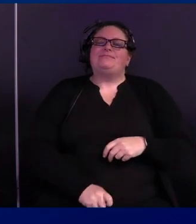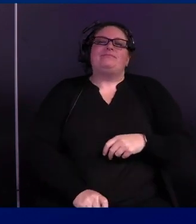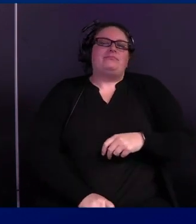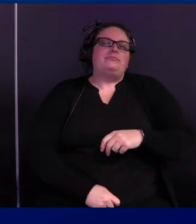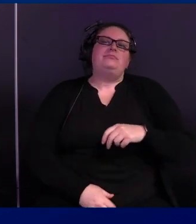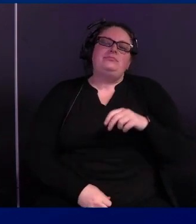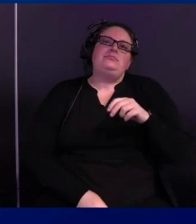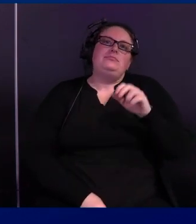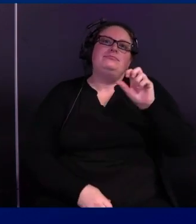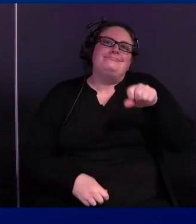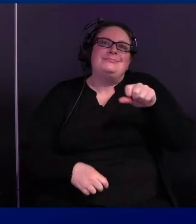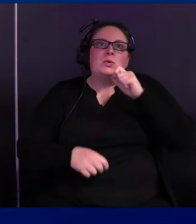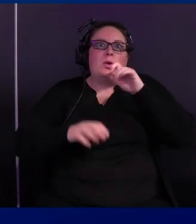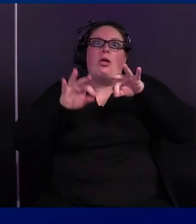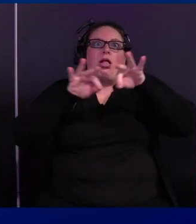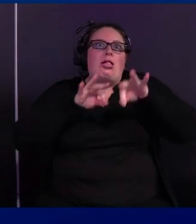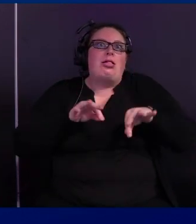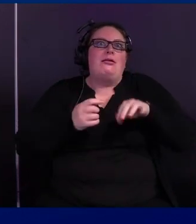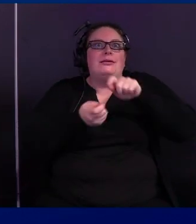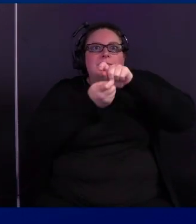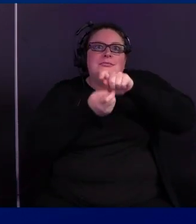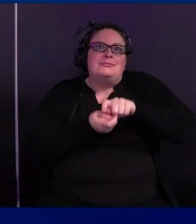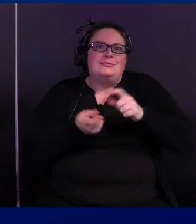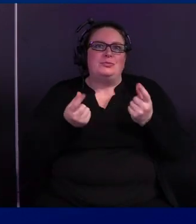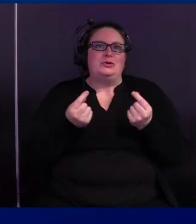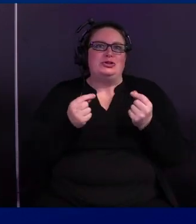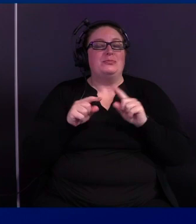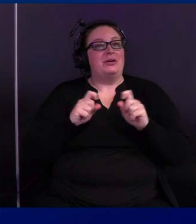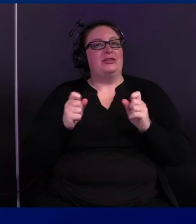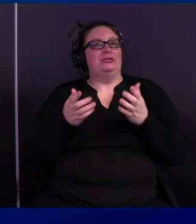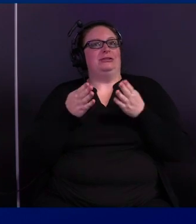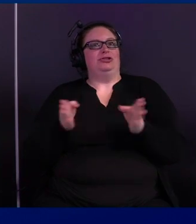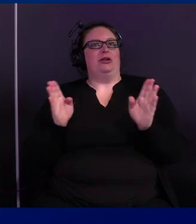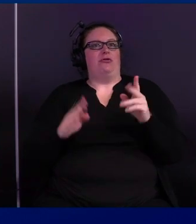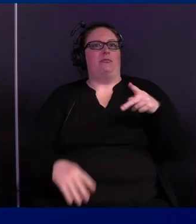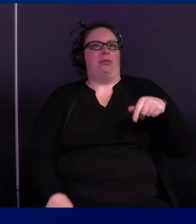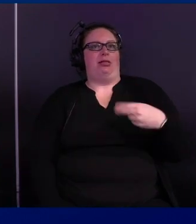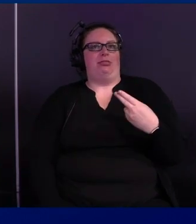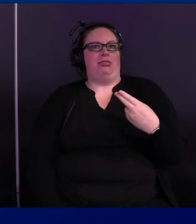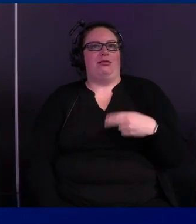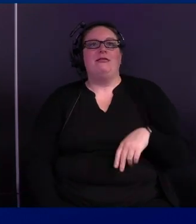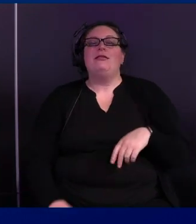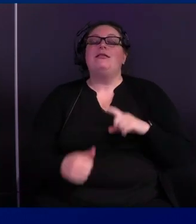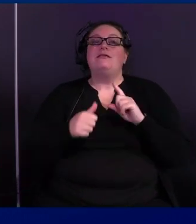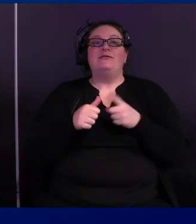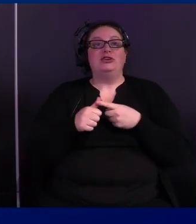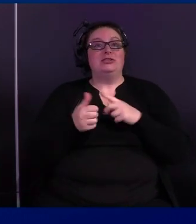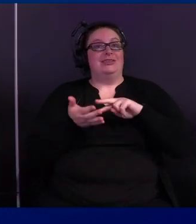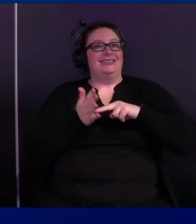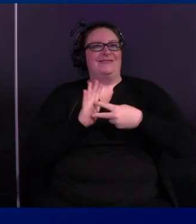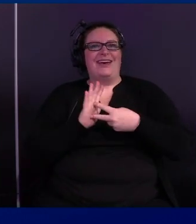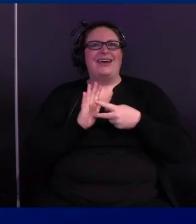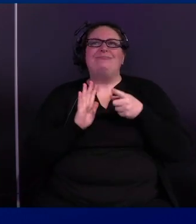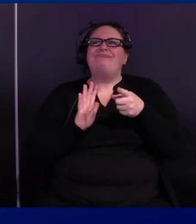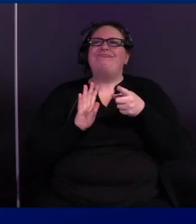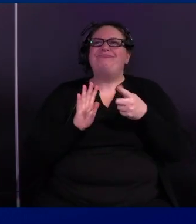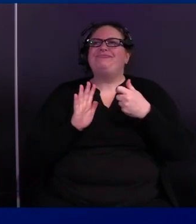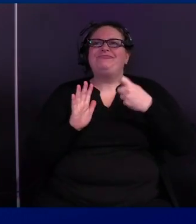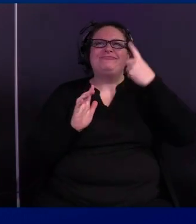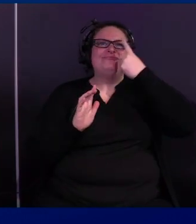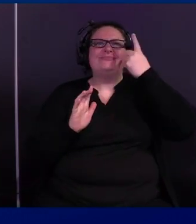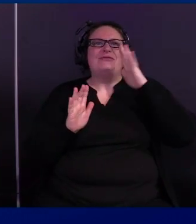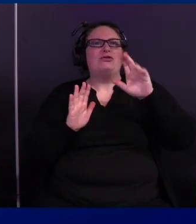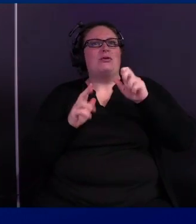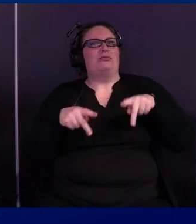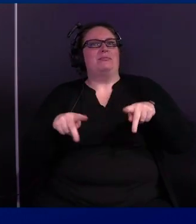about it, clearly, but there's a general path that we advise people to take. Okay. So the first is to define what you might describe as your permissions model.